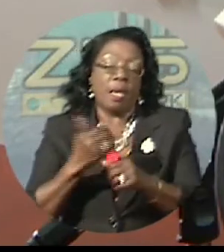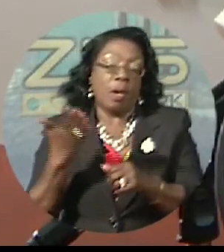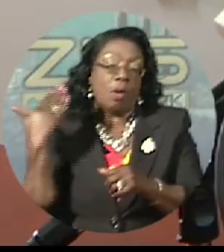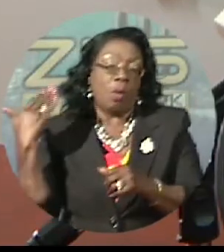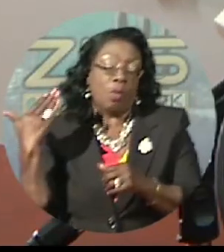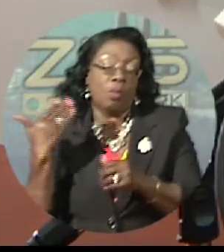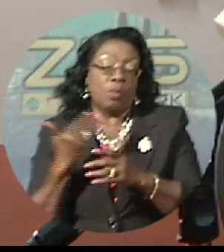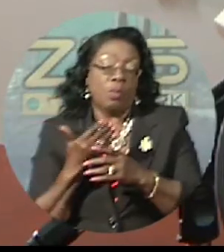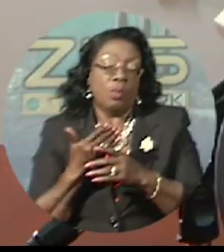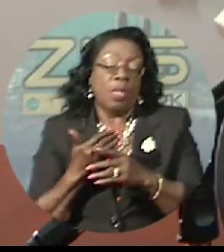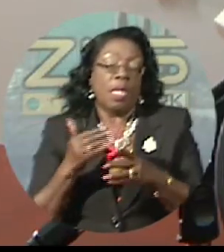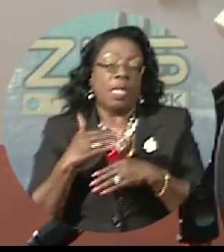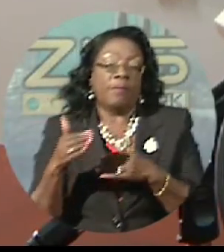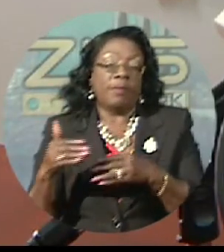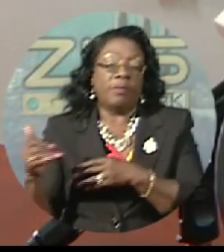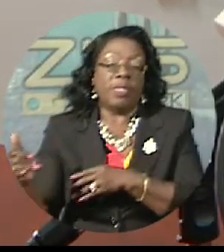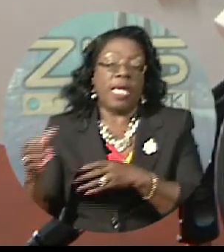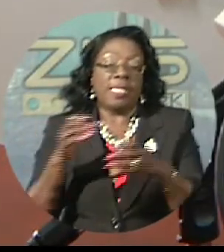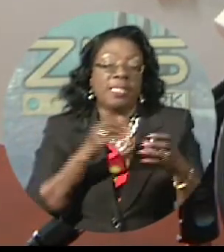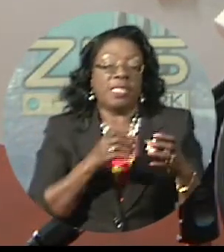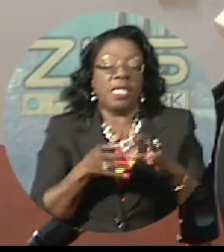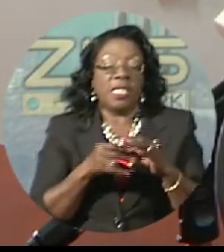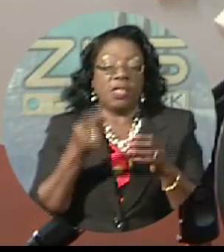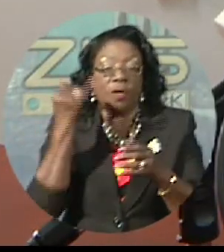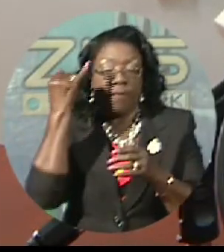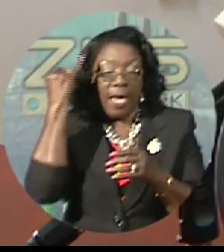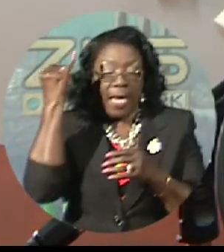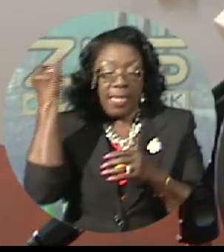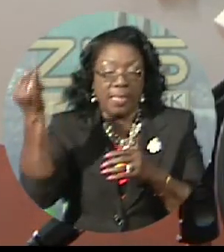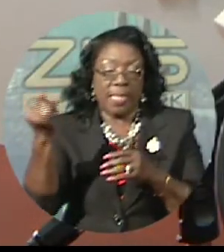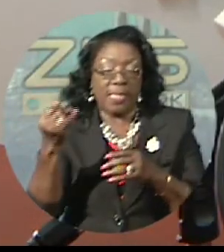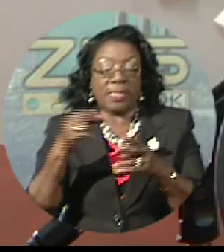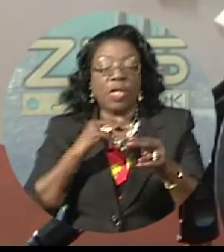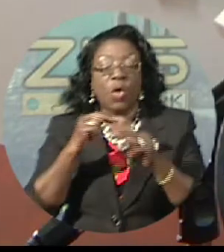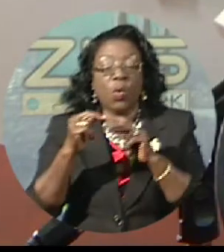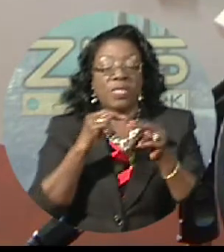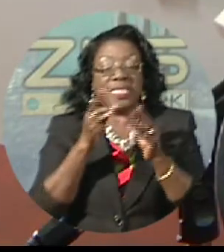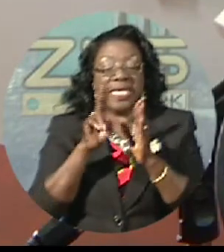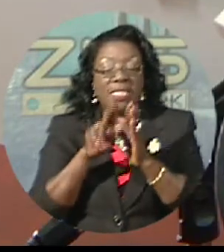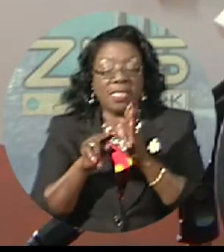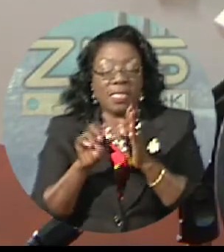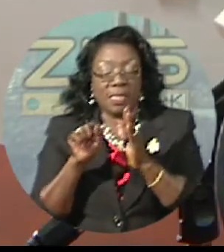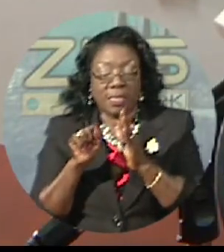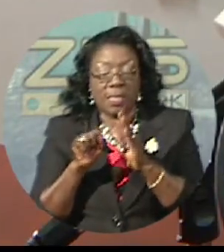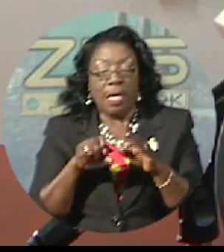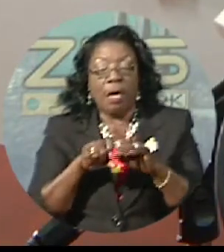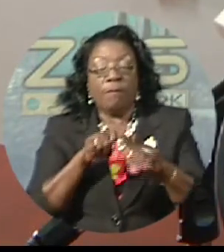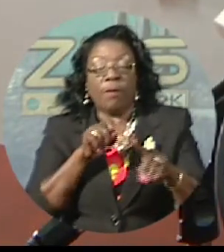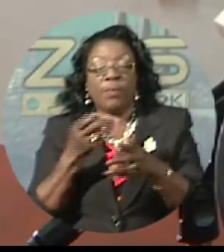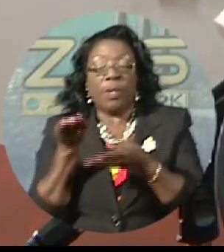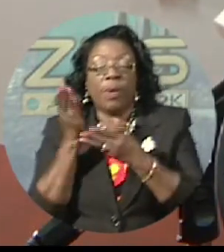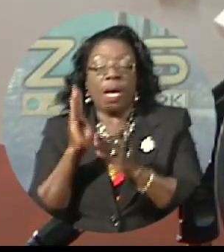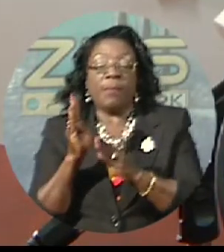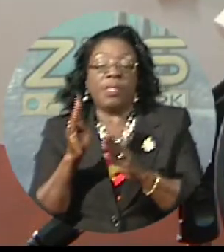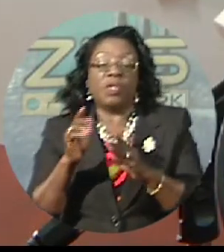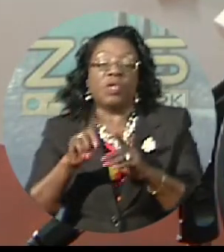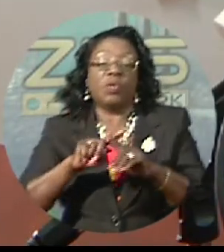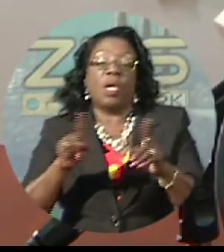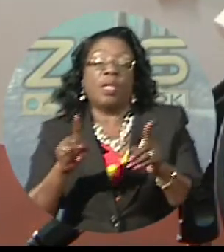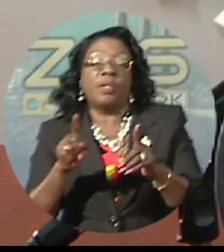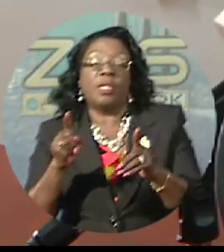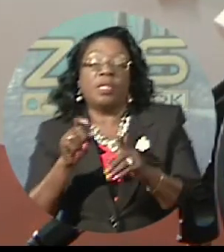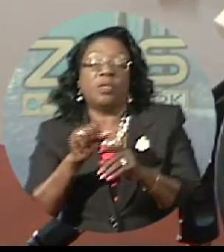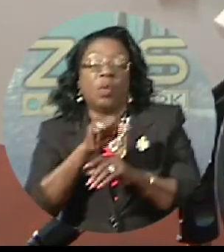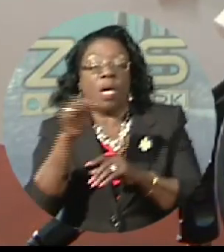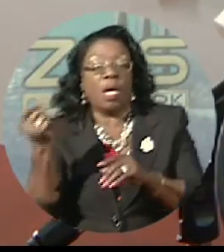there's exchange of views and negotiations from the Bahamas to those the